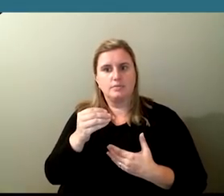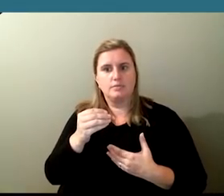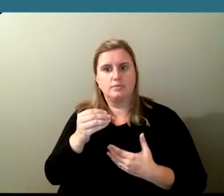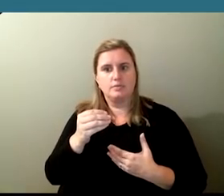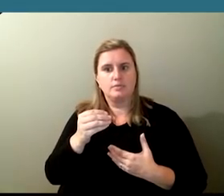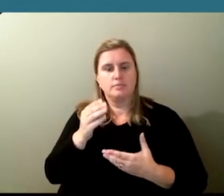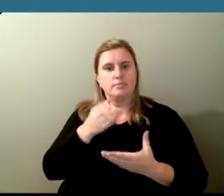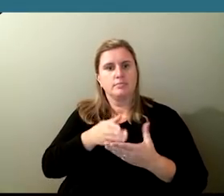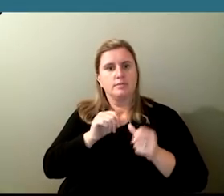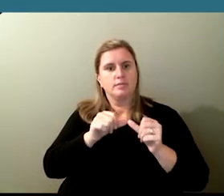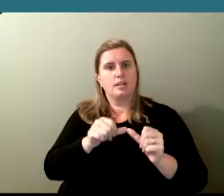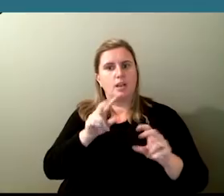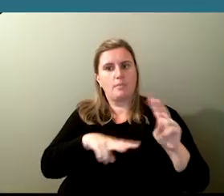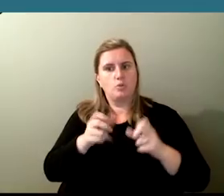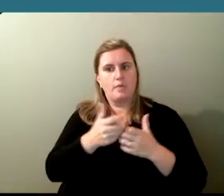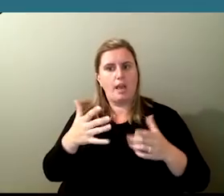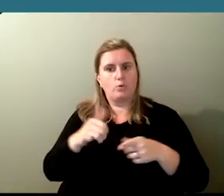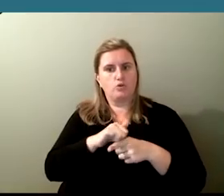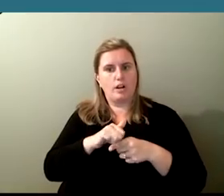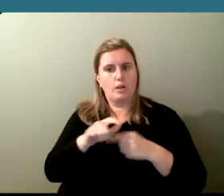discontinue the observation without training when,